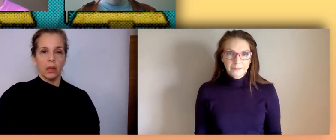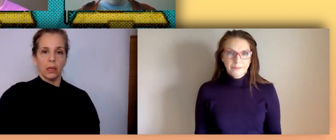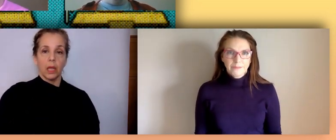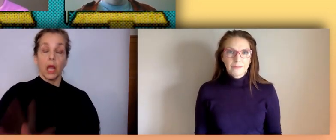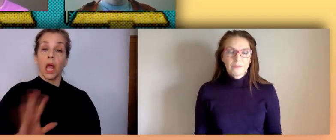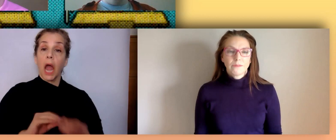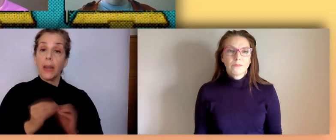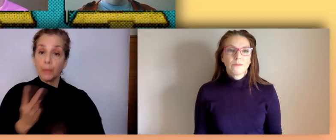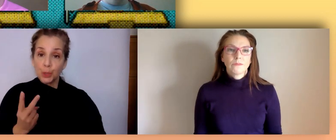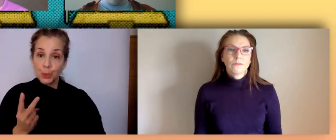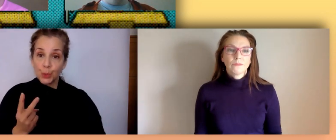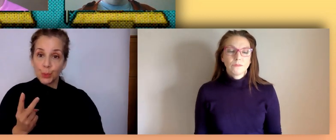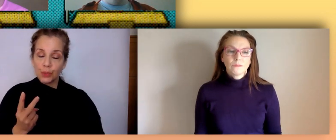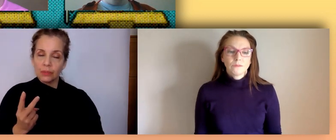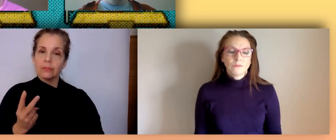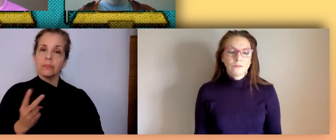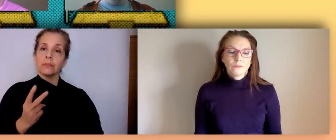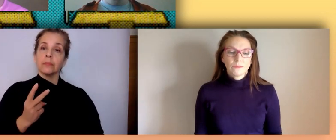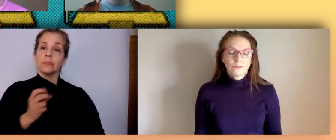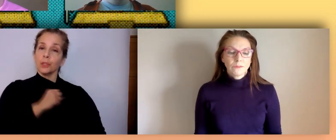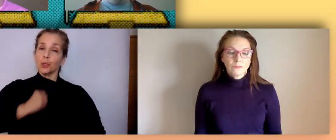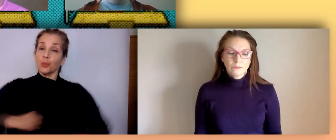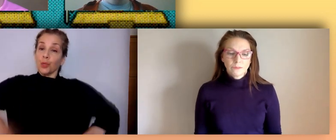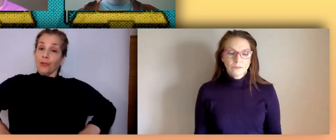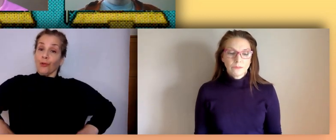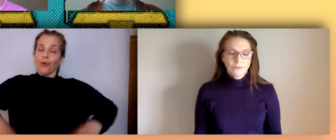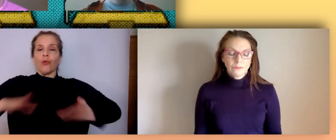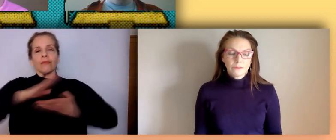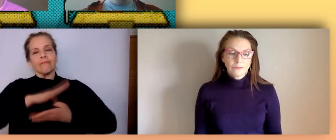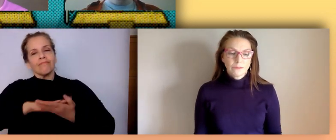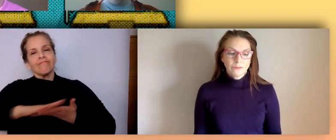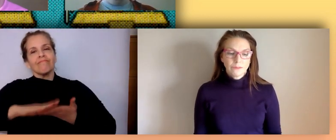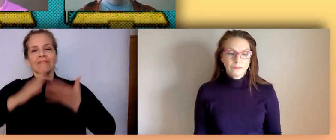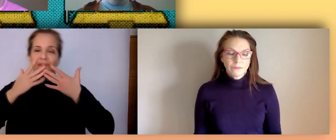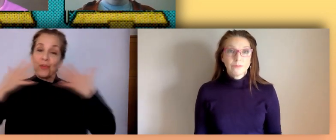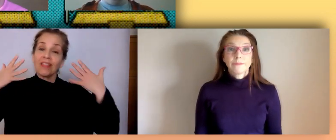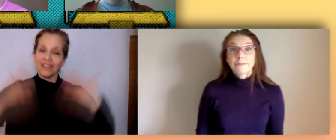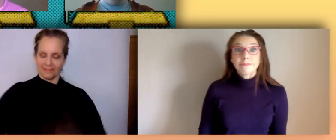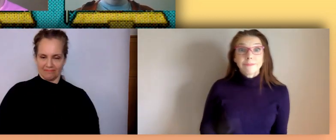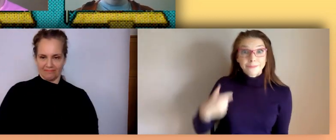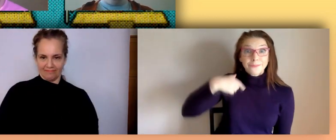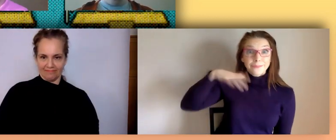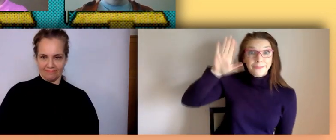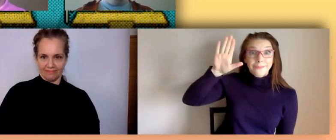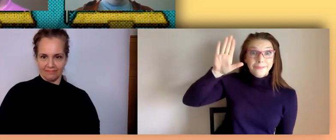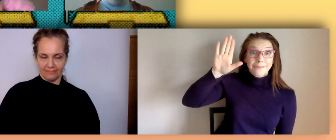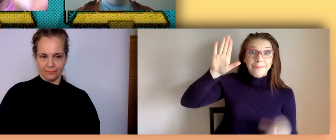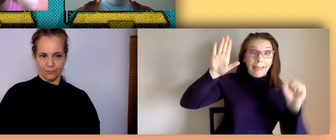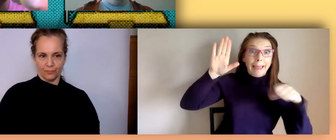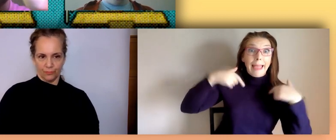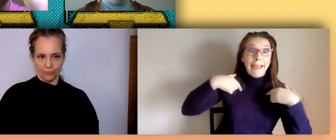Number 2, be kind and friendly heroes. I can do that.